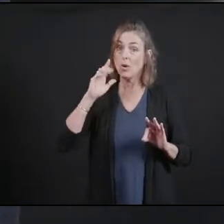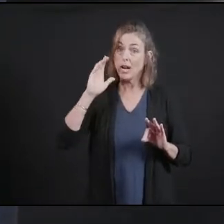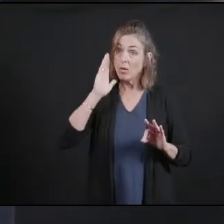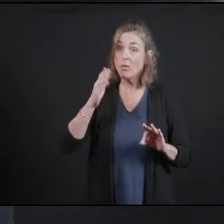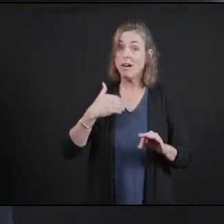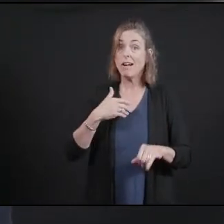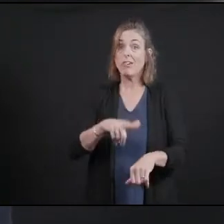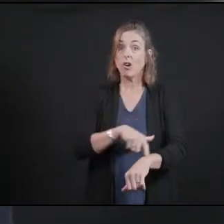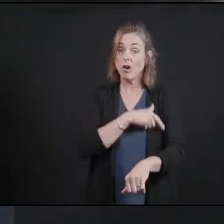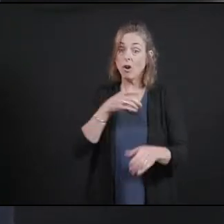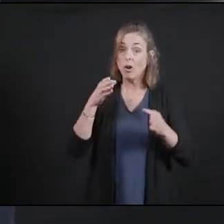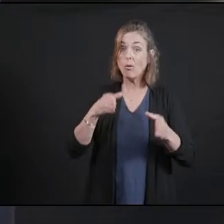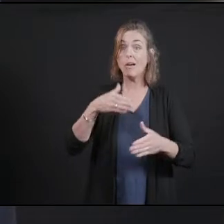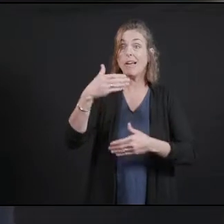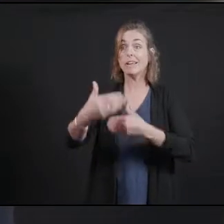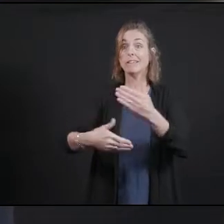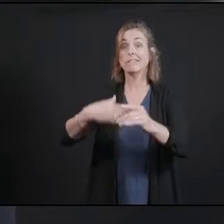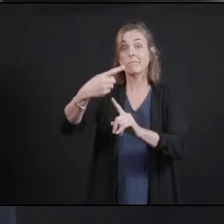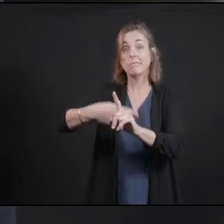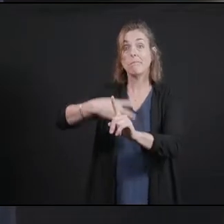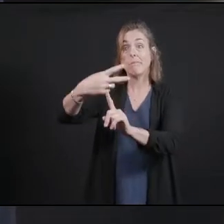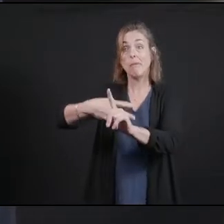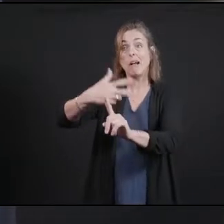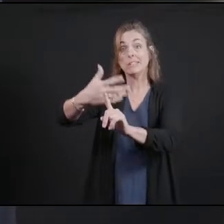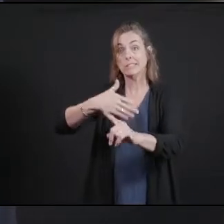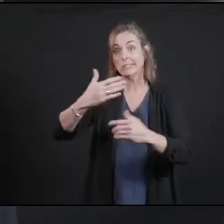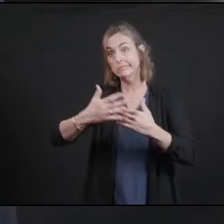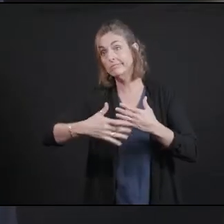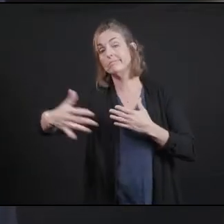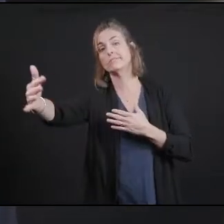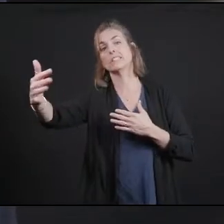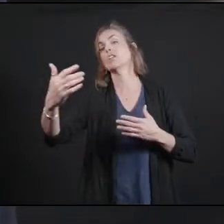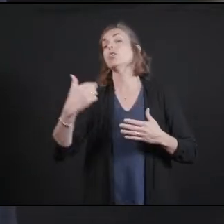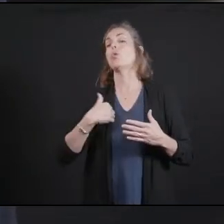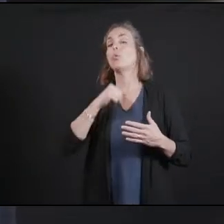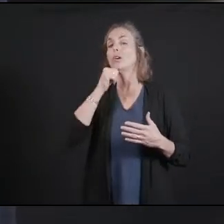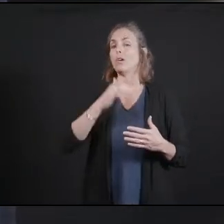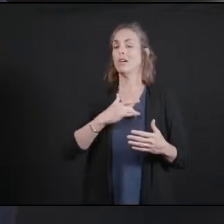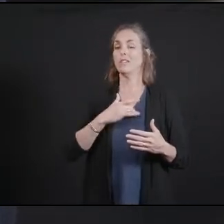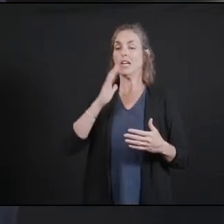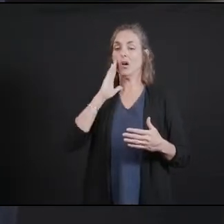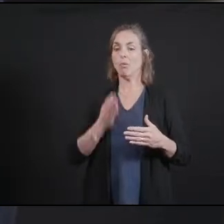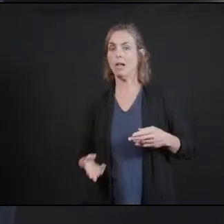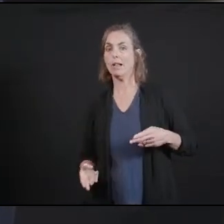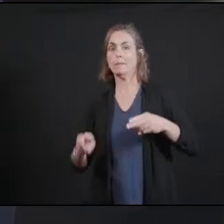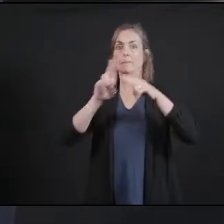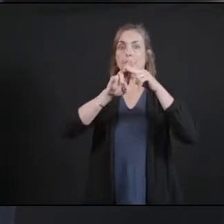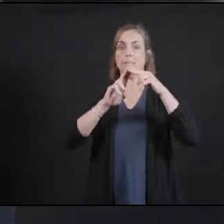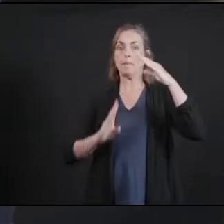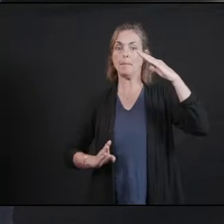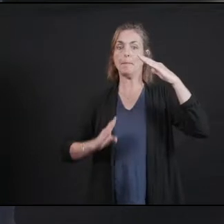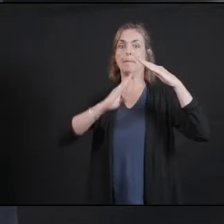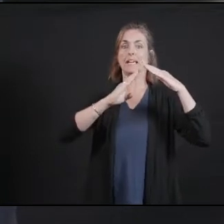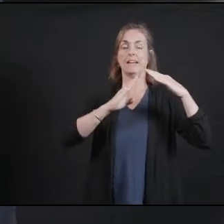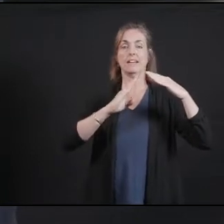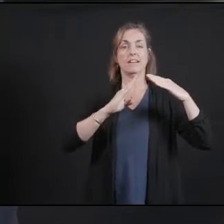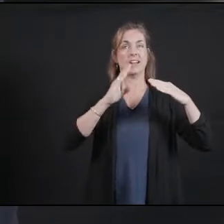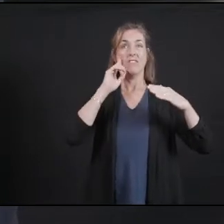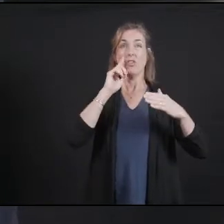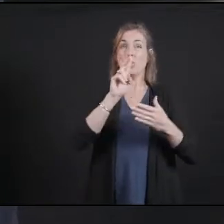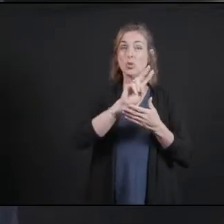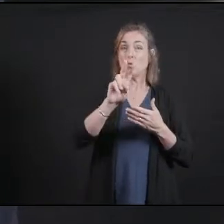contain the spread of this virus. But we still have some in our community who are not taking this seriously. We have